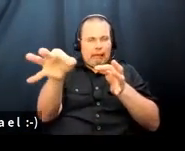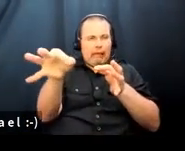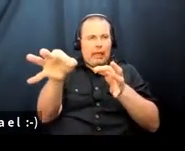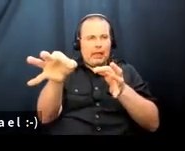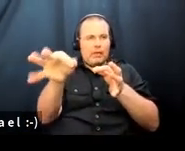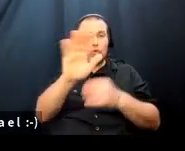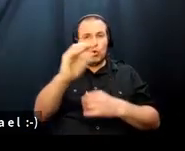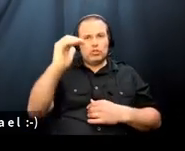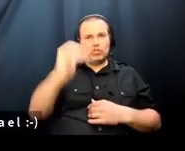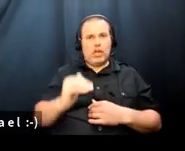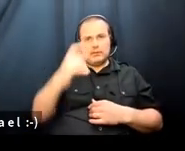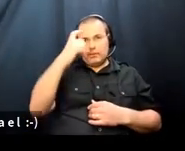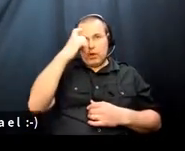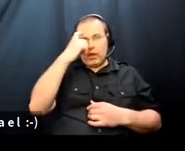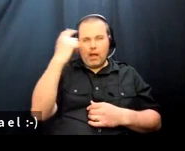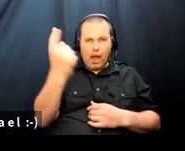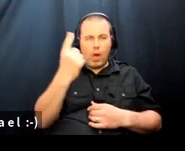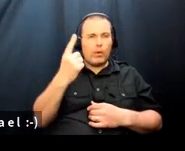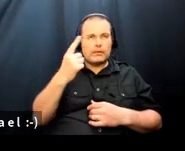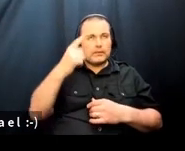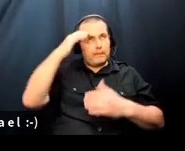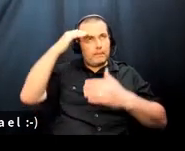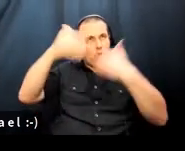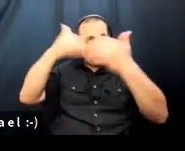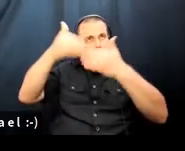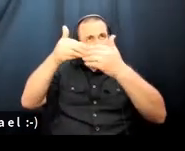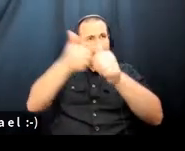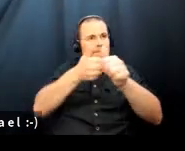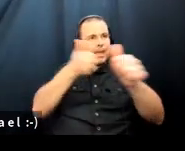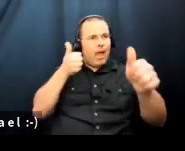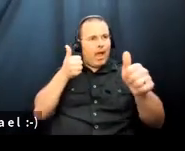always processing behind when it's on a screen.